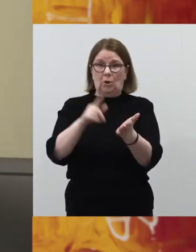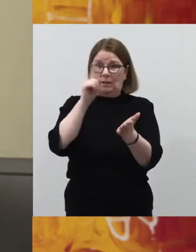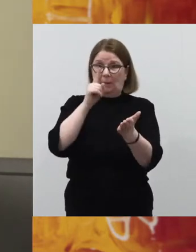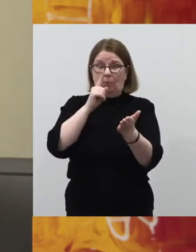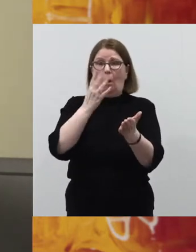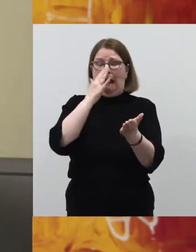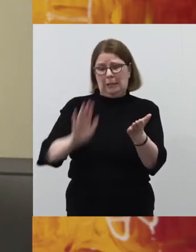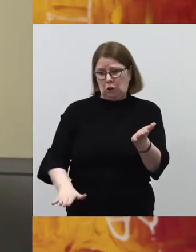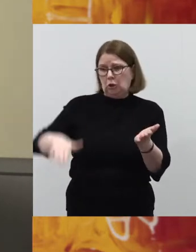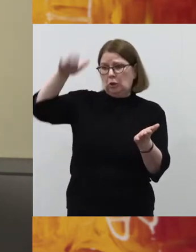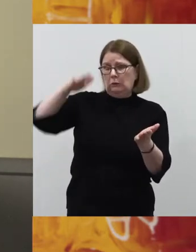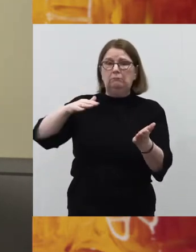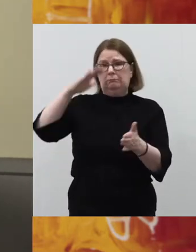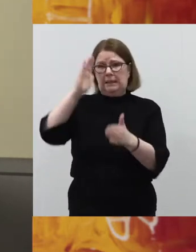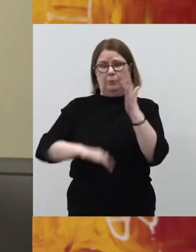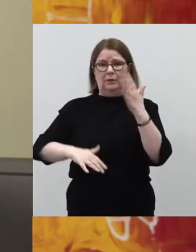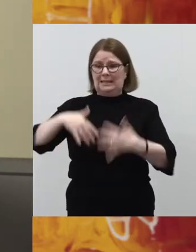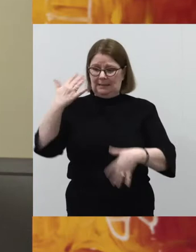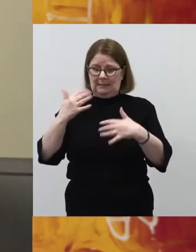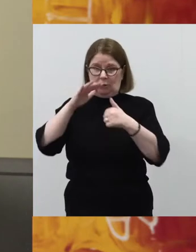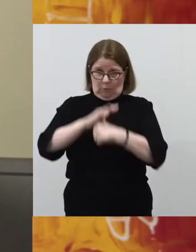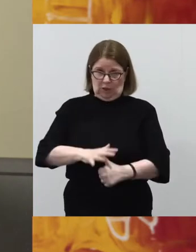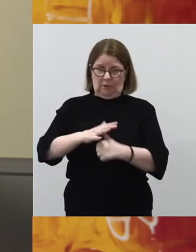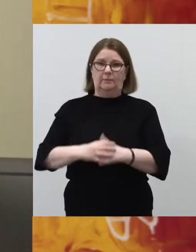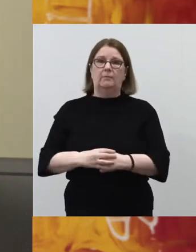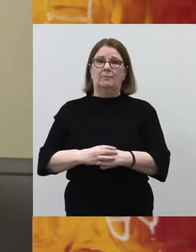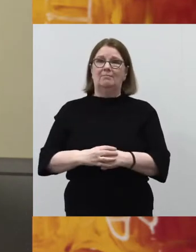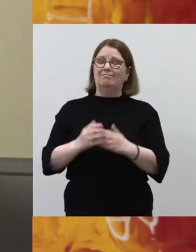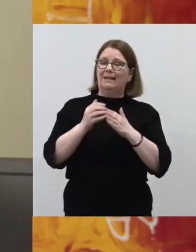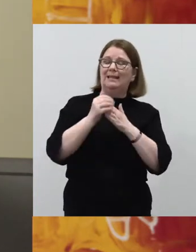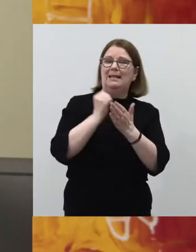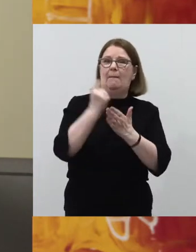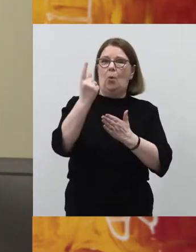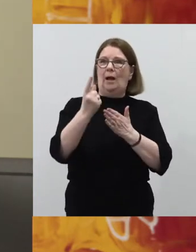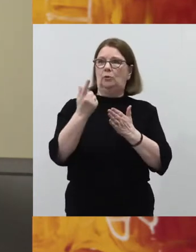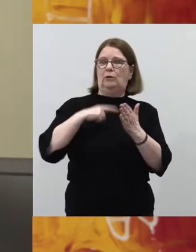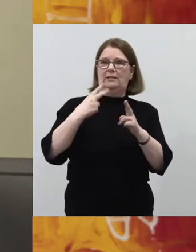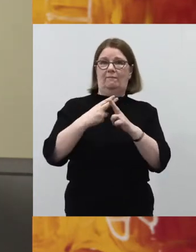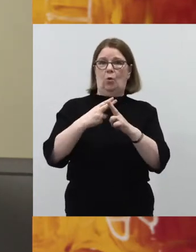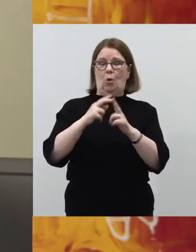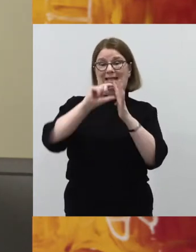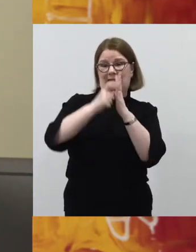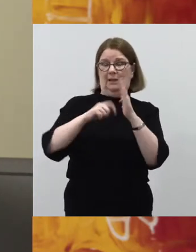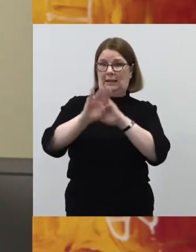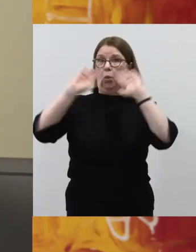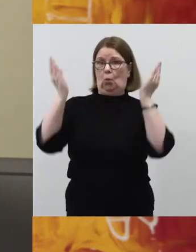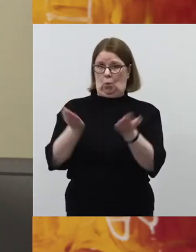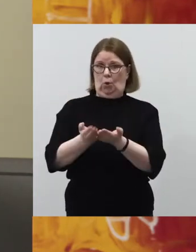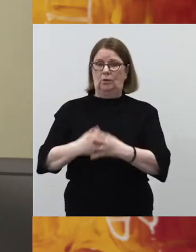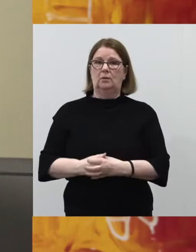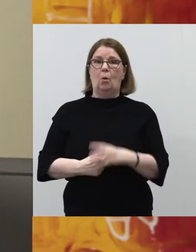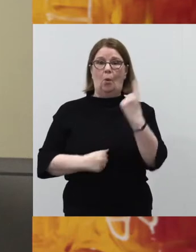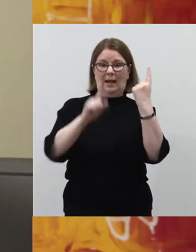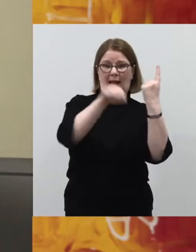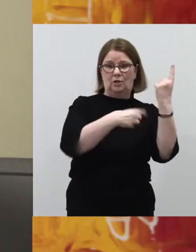health concerns, there is evidence to support engagement with the arts is an effective way of promoting well-being.